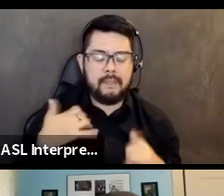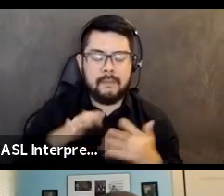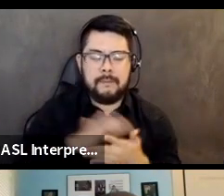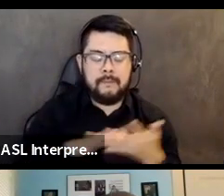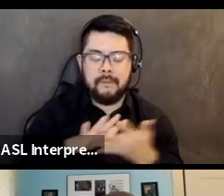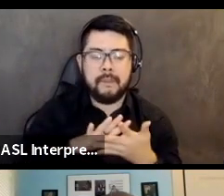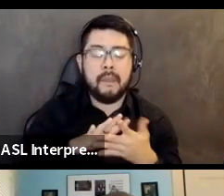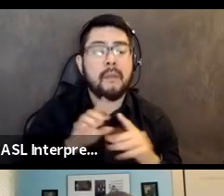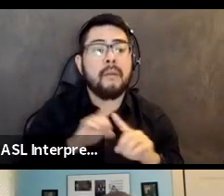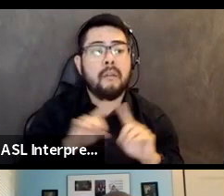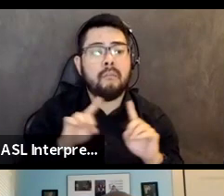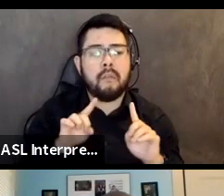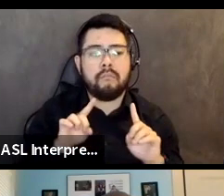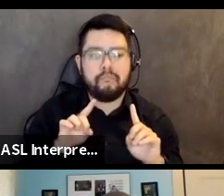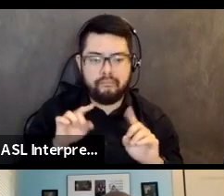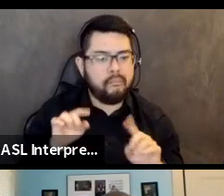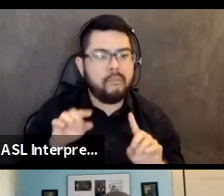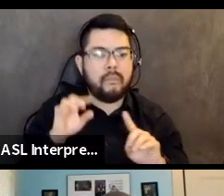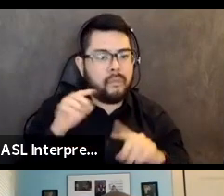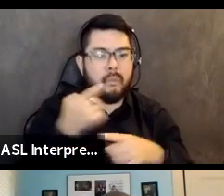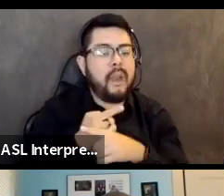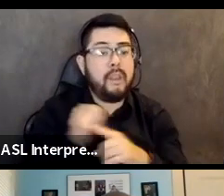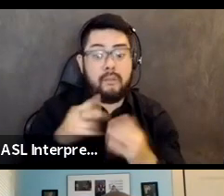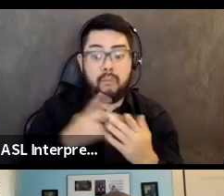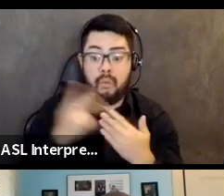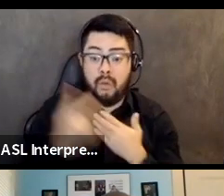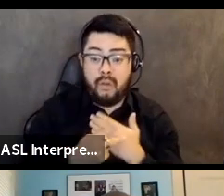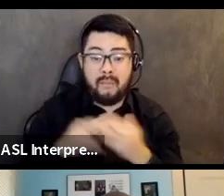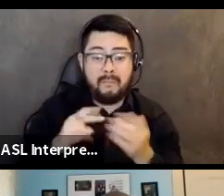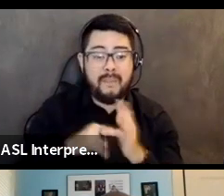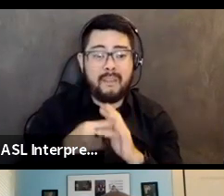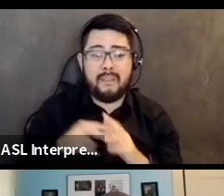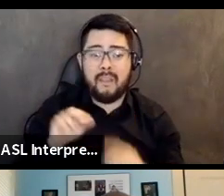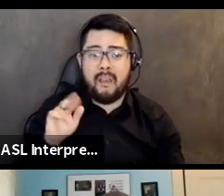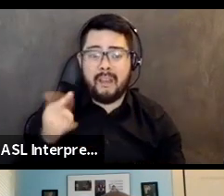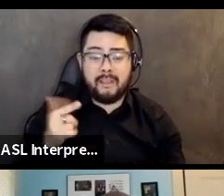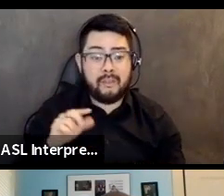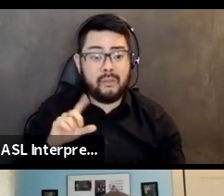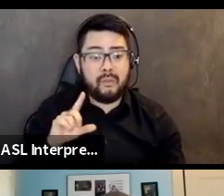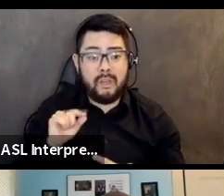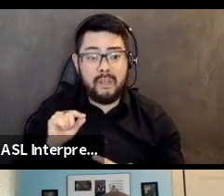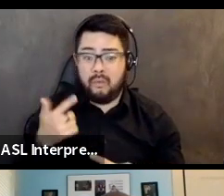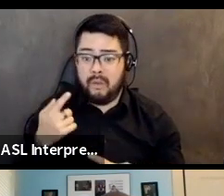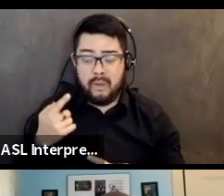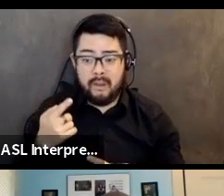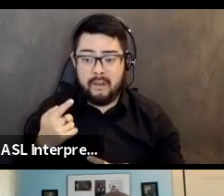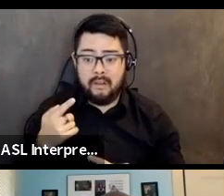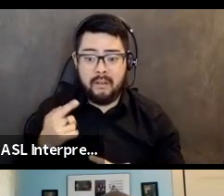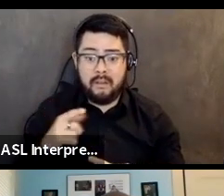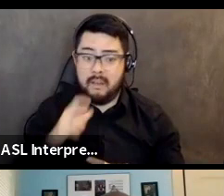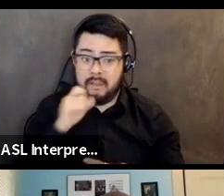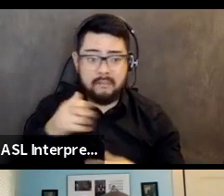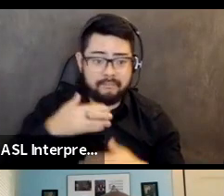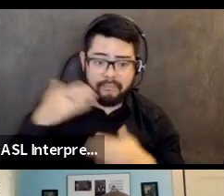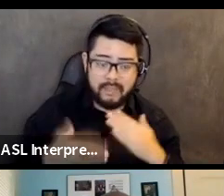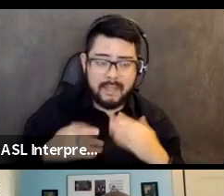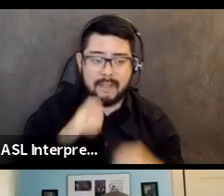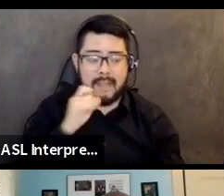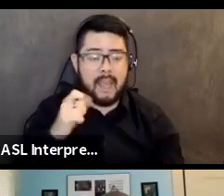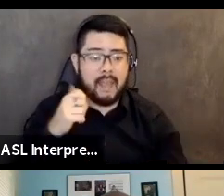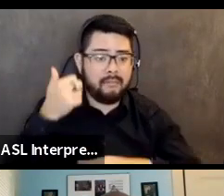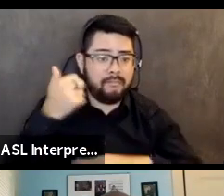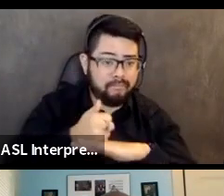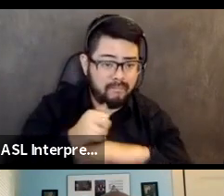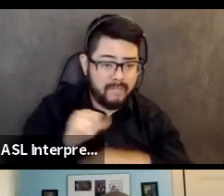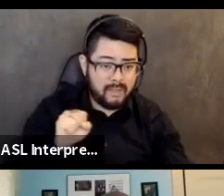say for sure this does not end the program in august 2021 is that correct i this is not a sun setting of the sro